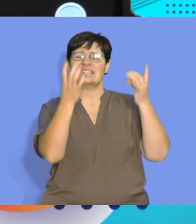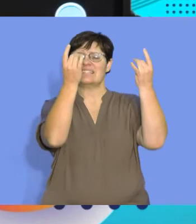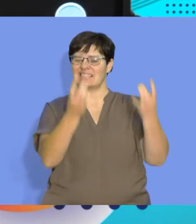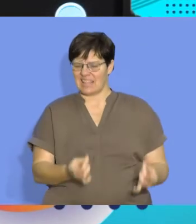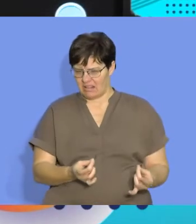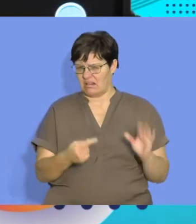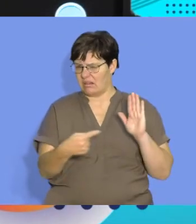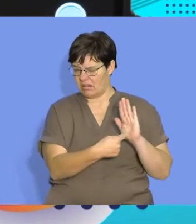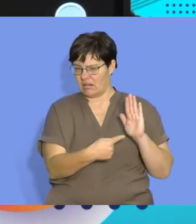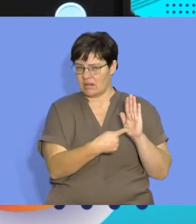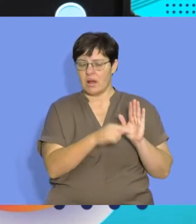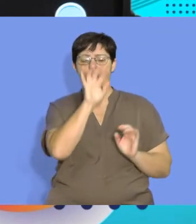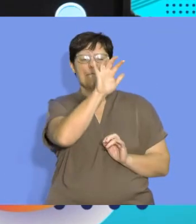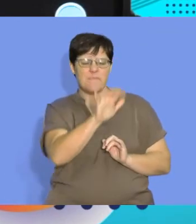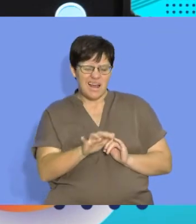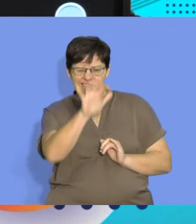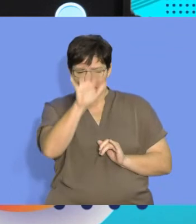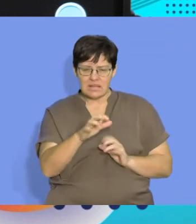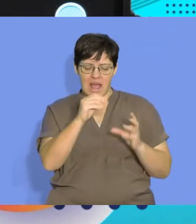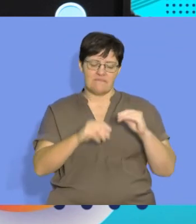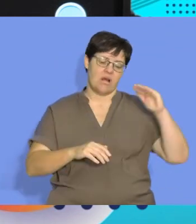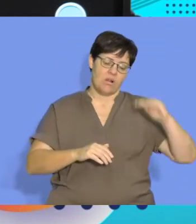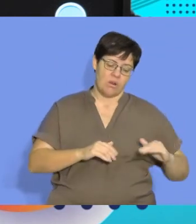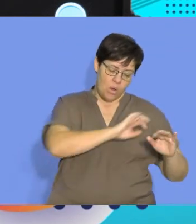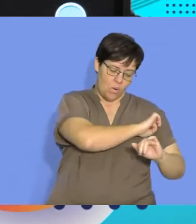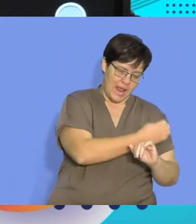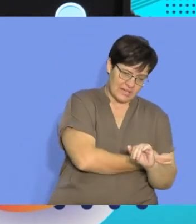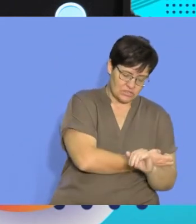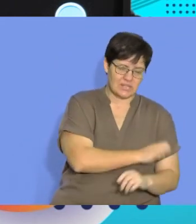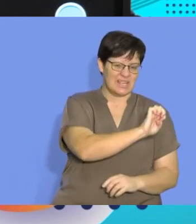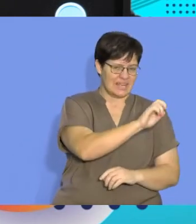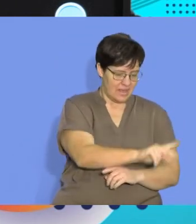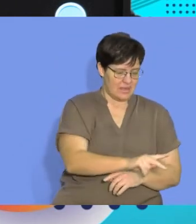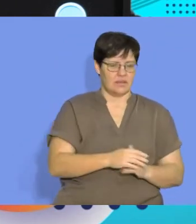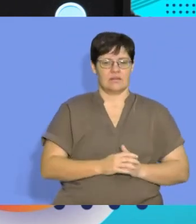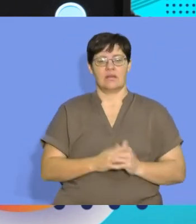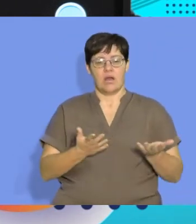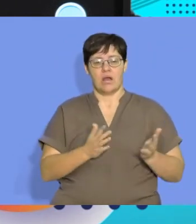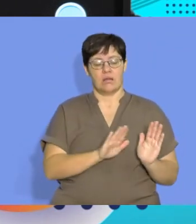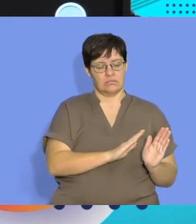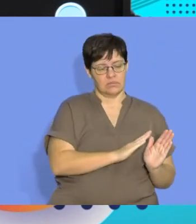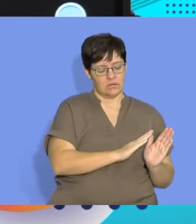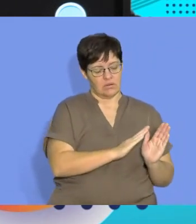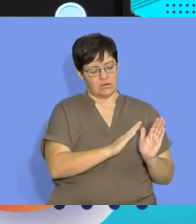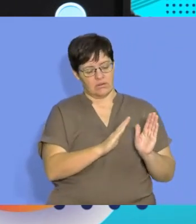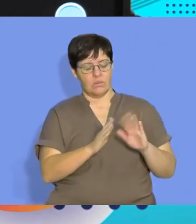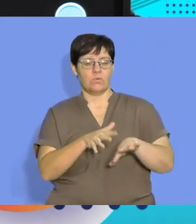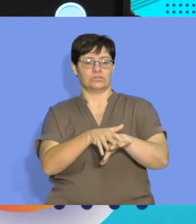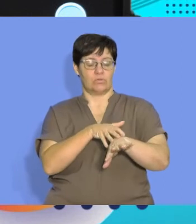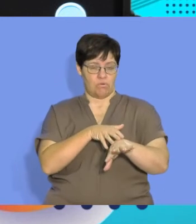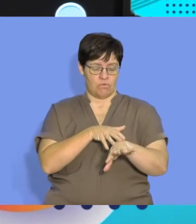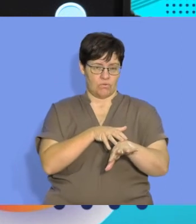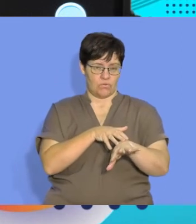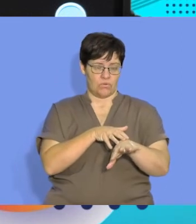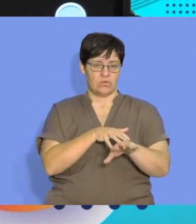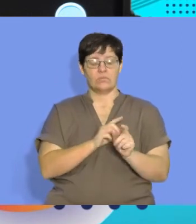have some of our particles having a lower energy or lower kinetic energy, moving at a slower pace,